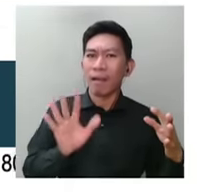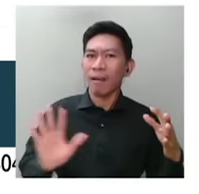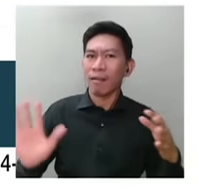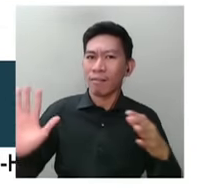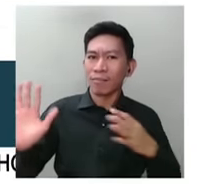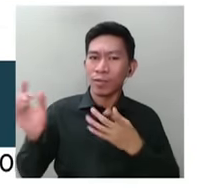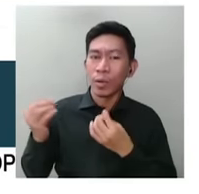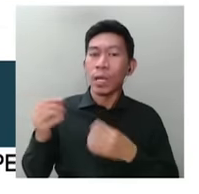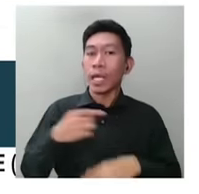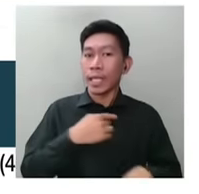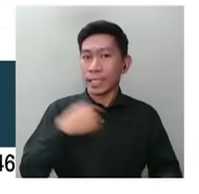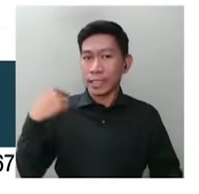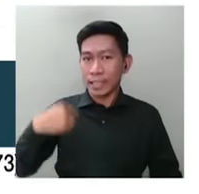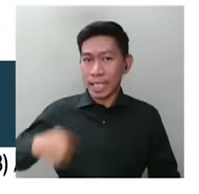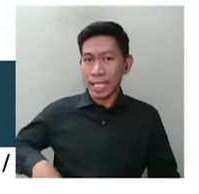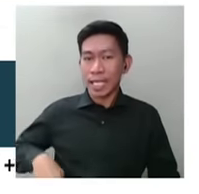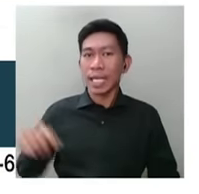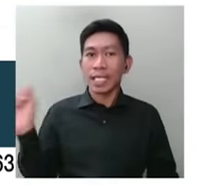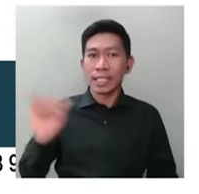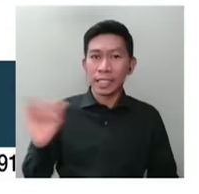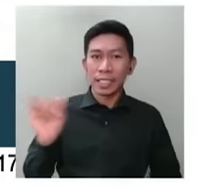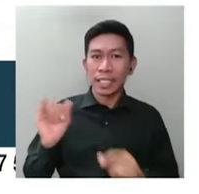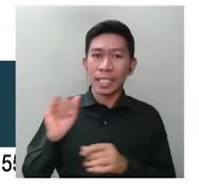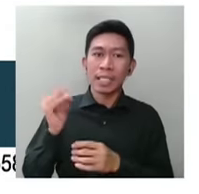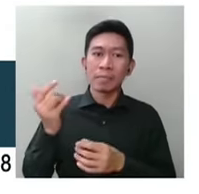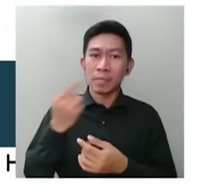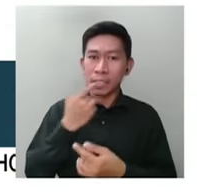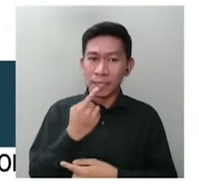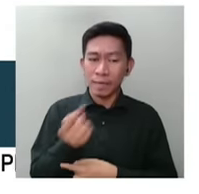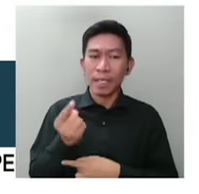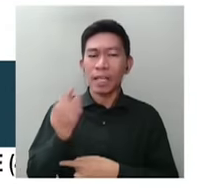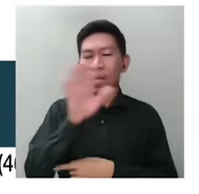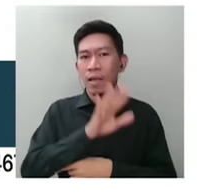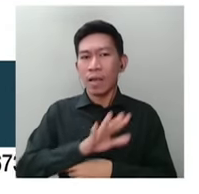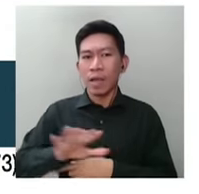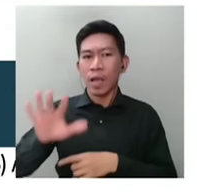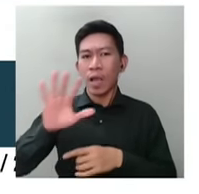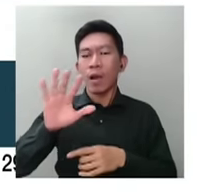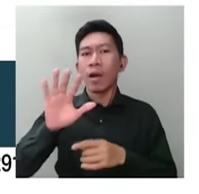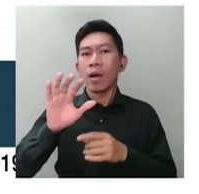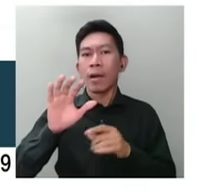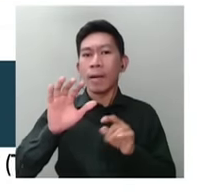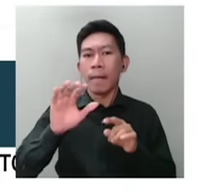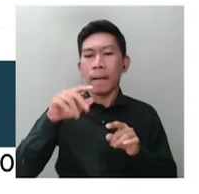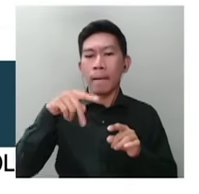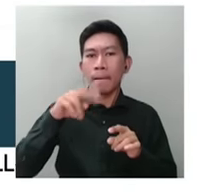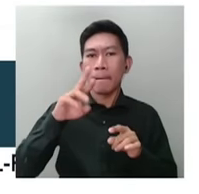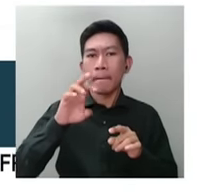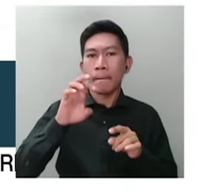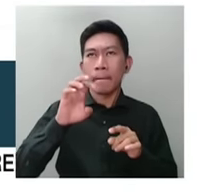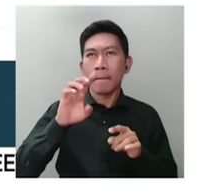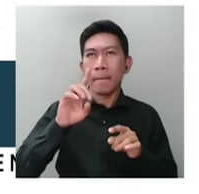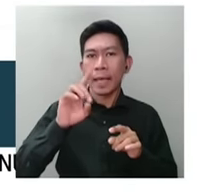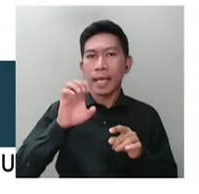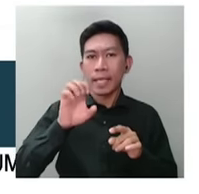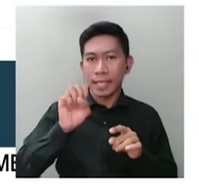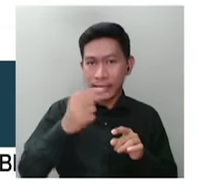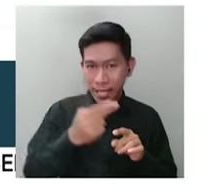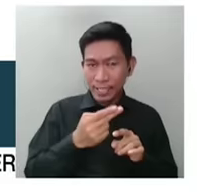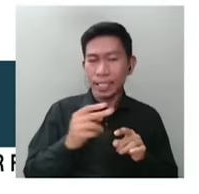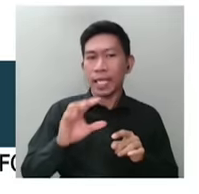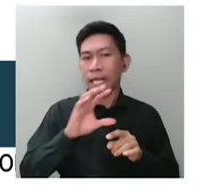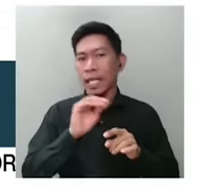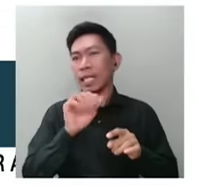also claims the entire Indian province of Arunachal Pradesh, then also claiming territories it